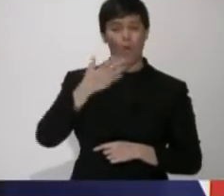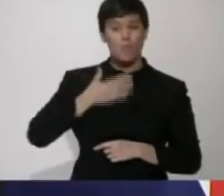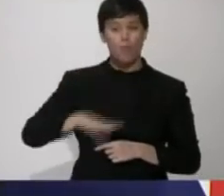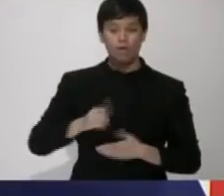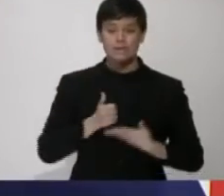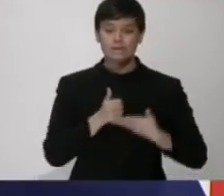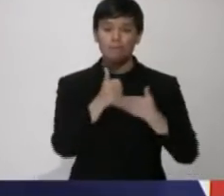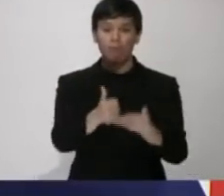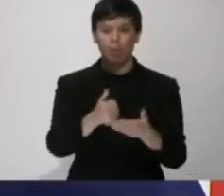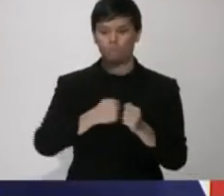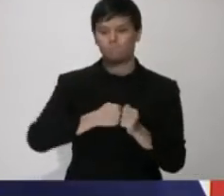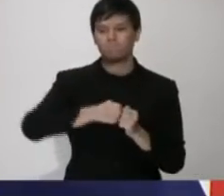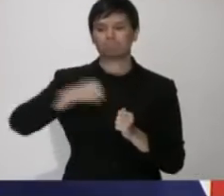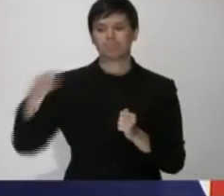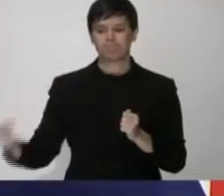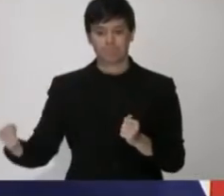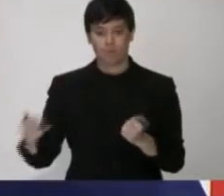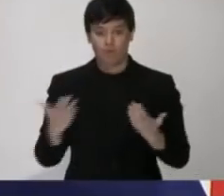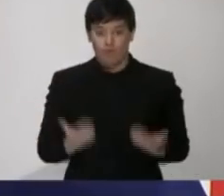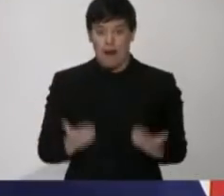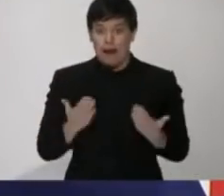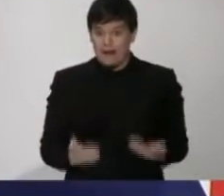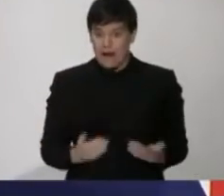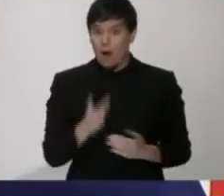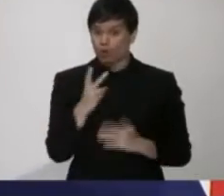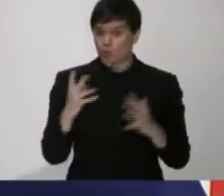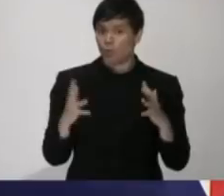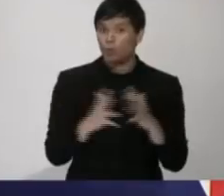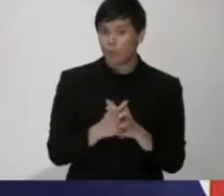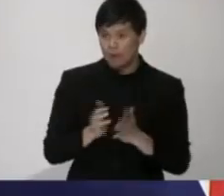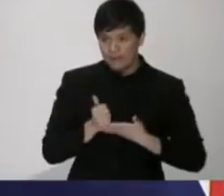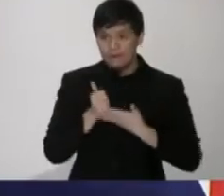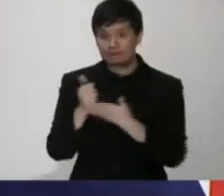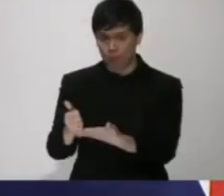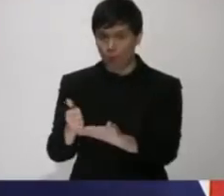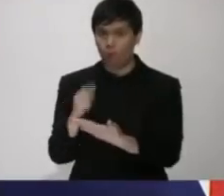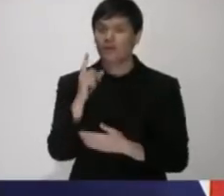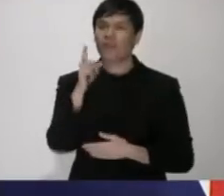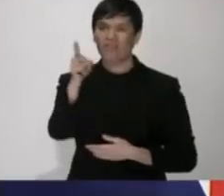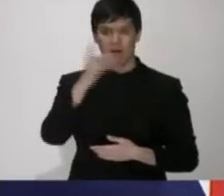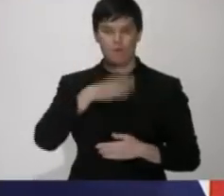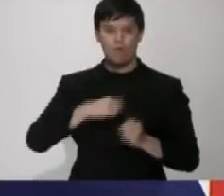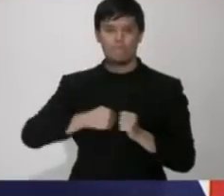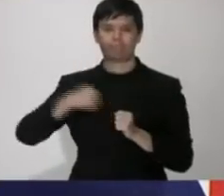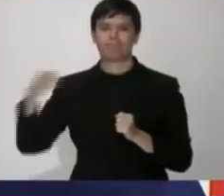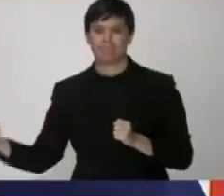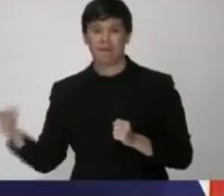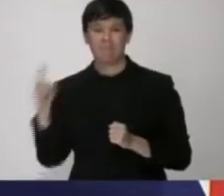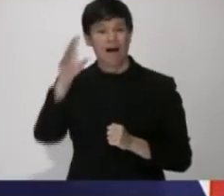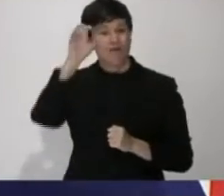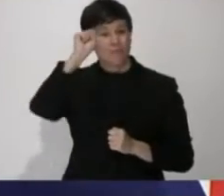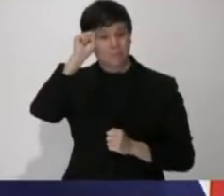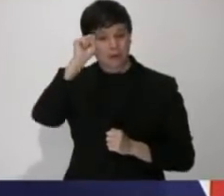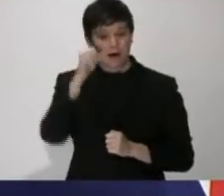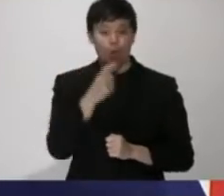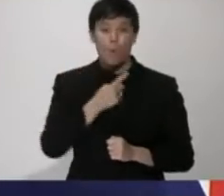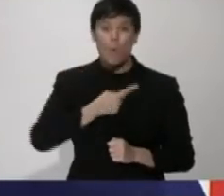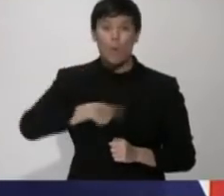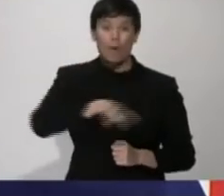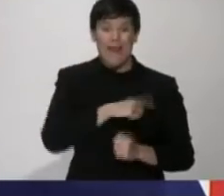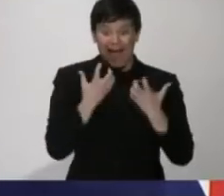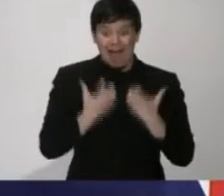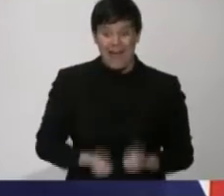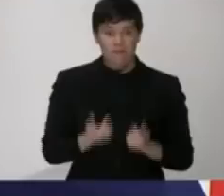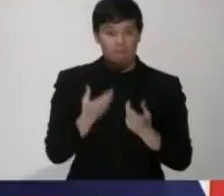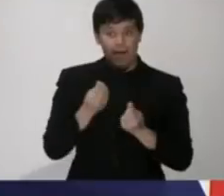We are, as a government, obviously borrowing this money to support these businesses, so we have to balance being careful about that with making sure